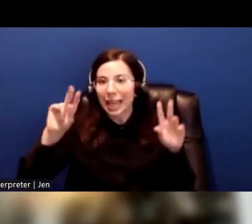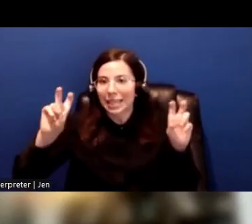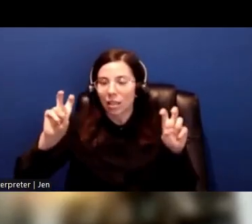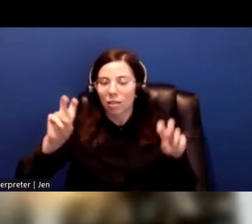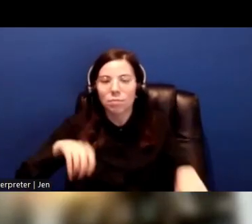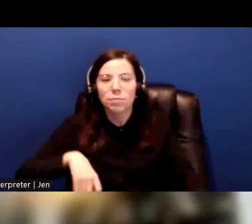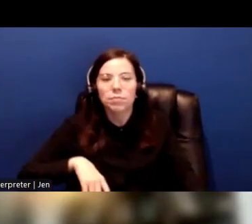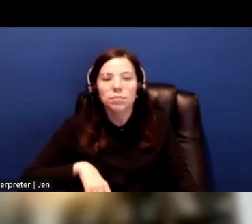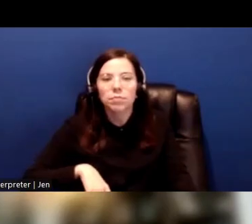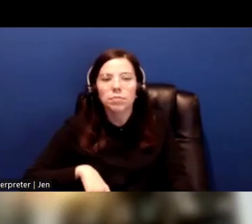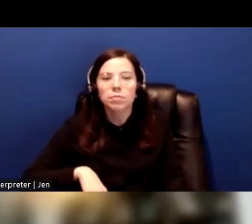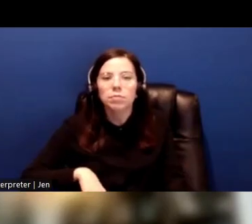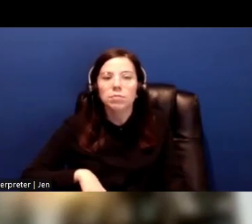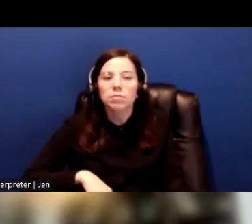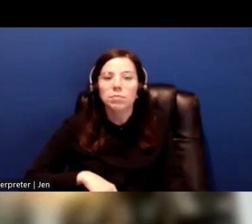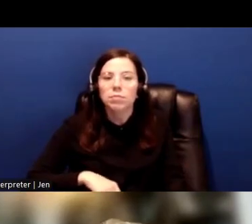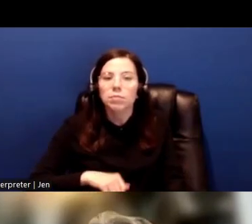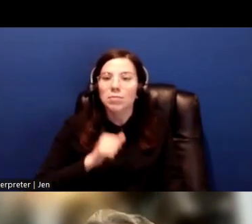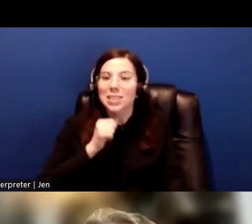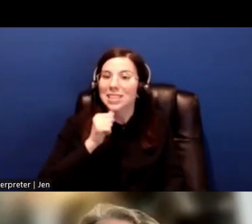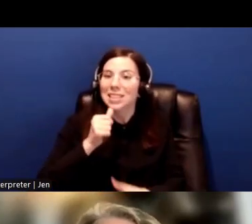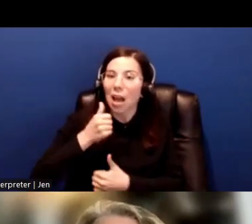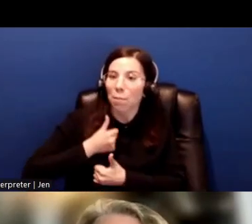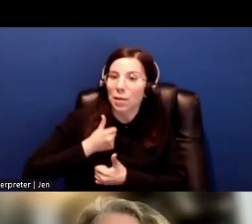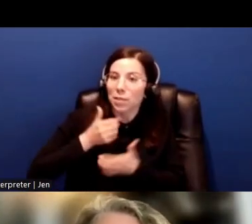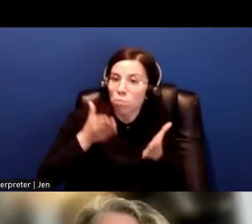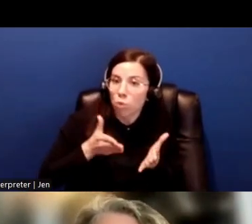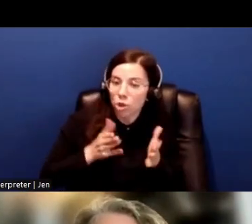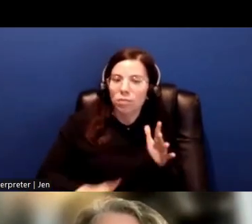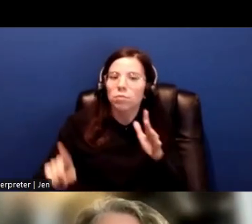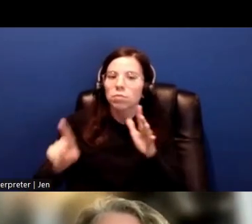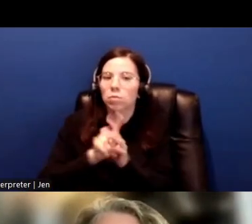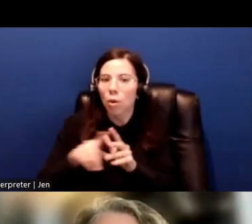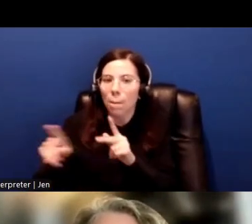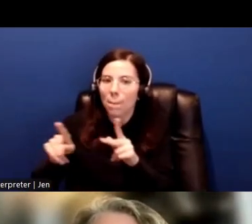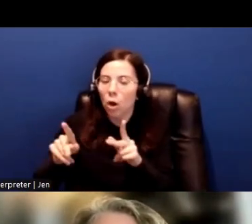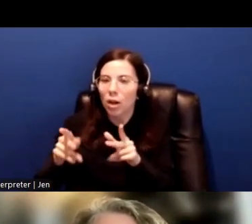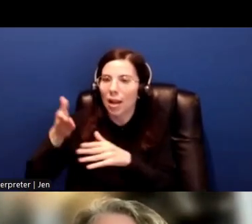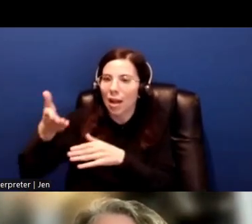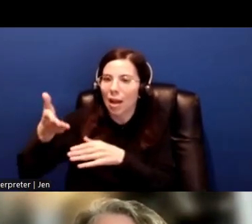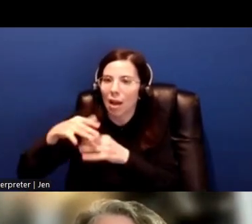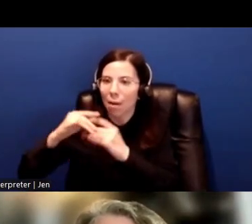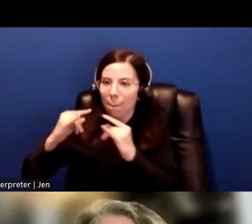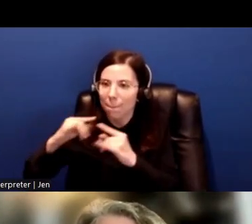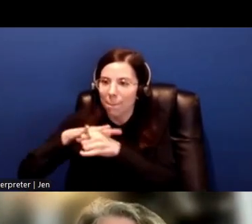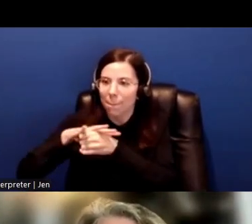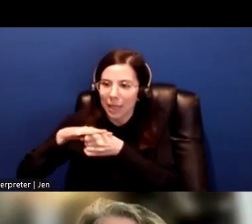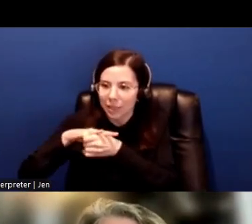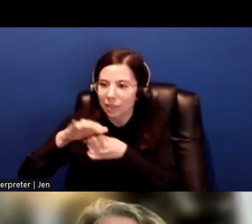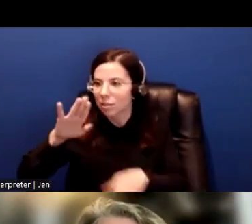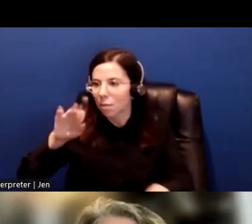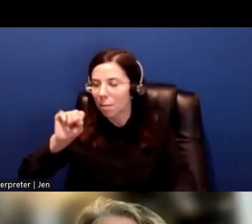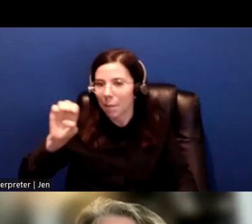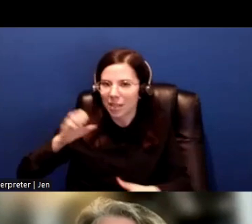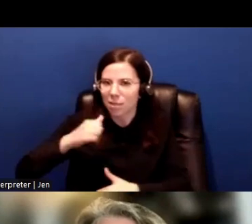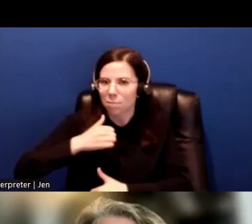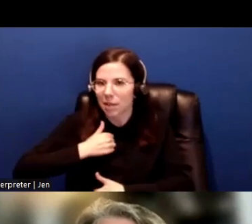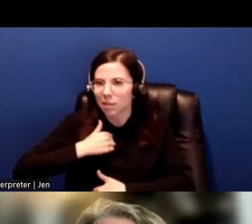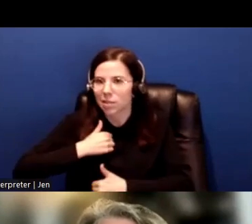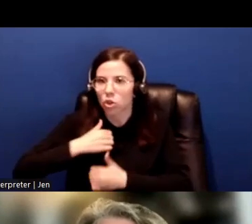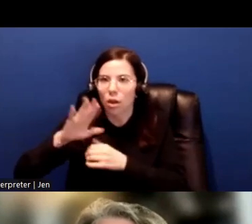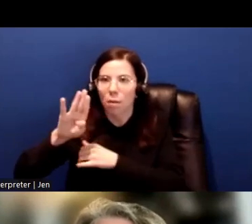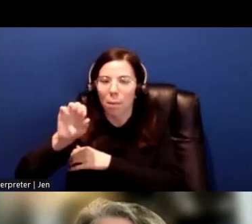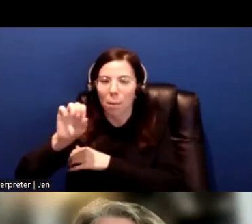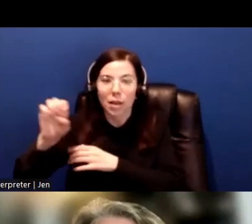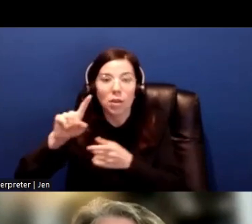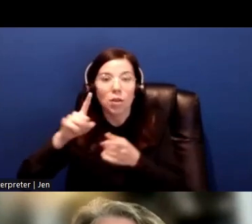a civilian who went to a party on base, meaning on a military base, with her friends